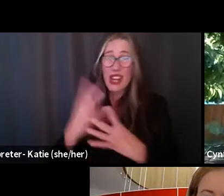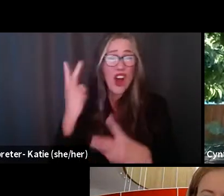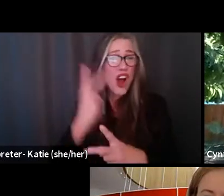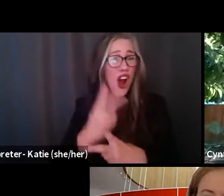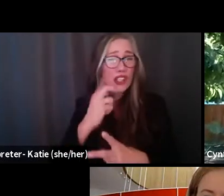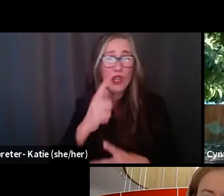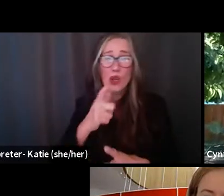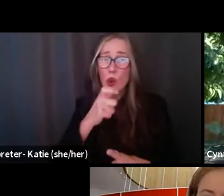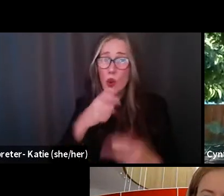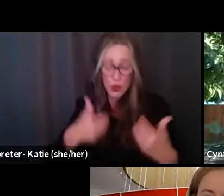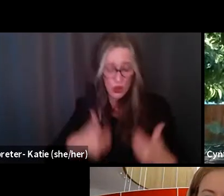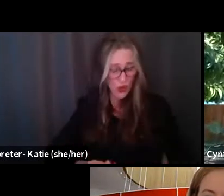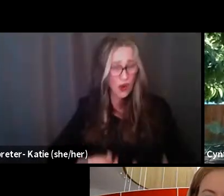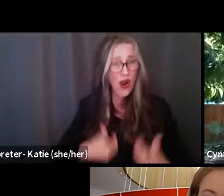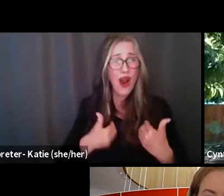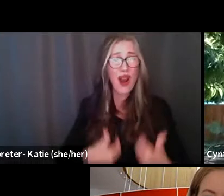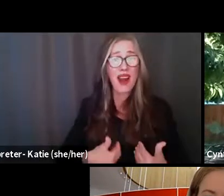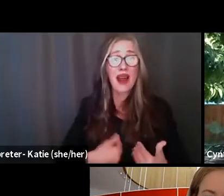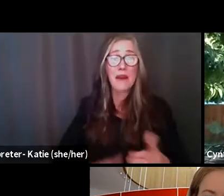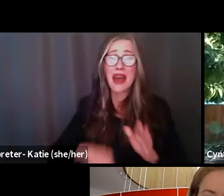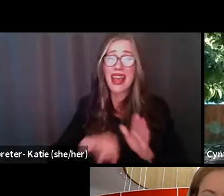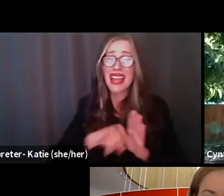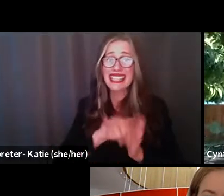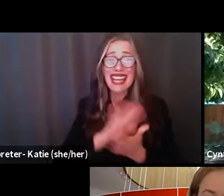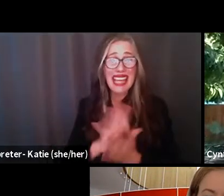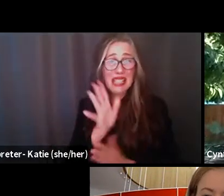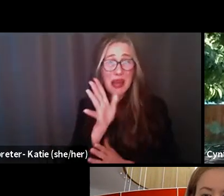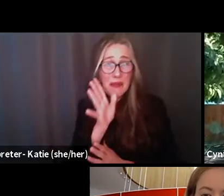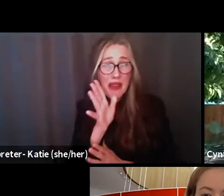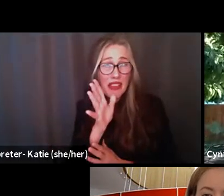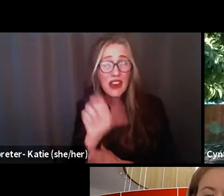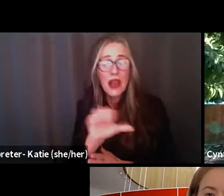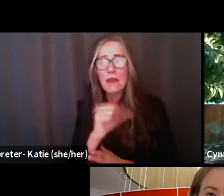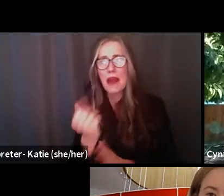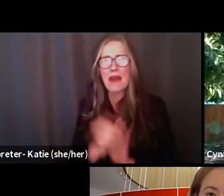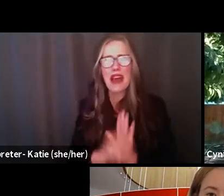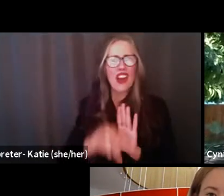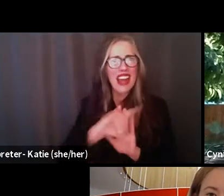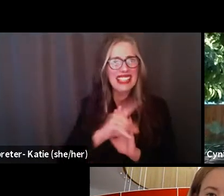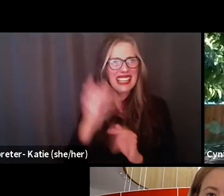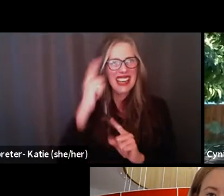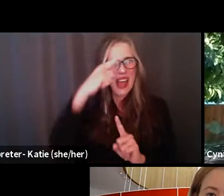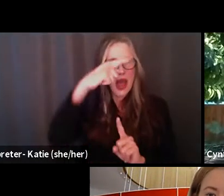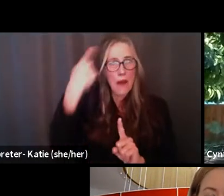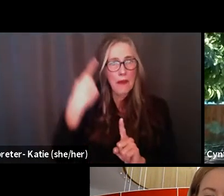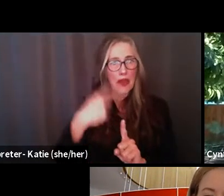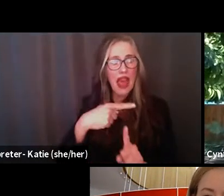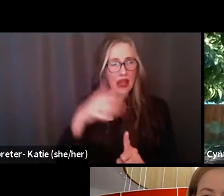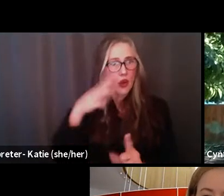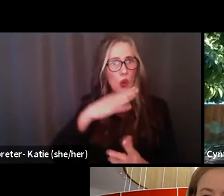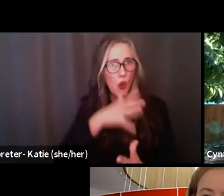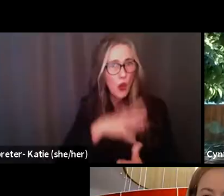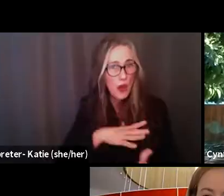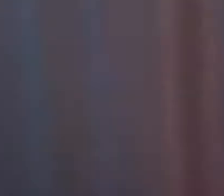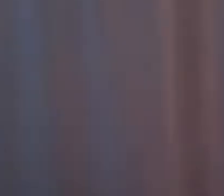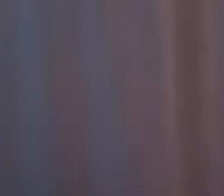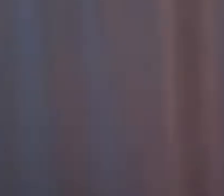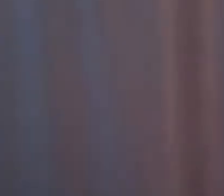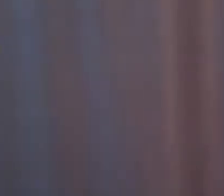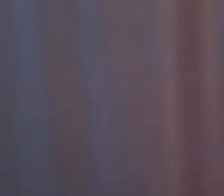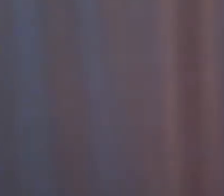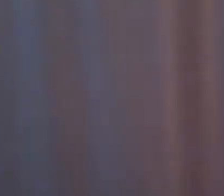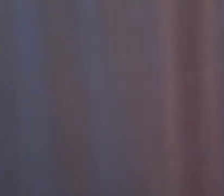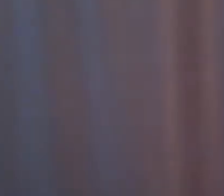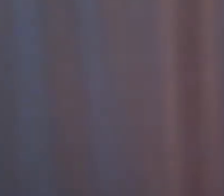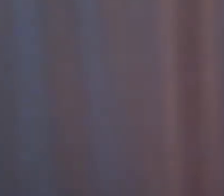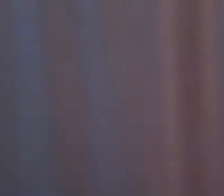identity as a mother immediately became blurred and suppressed by my other identities as a black woman and as a prisoner and i lost